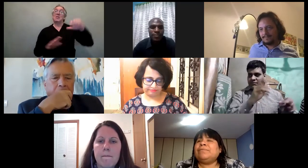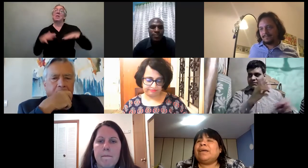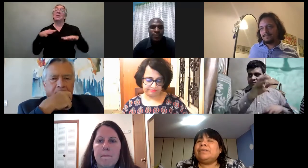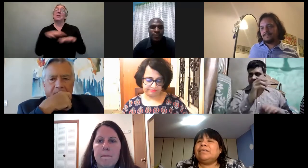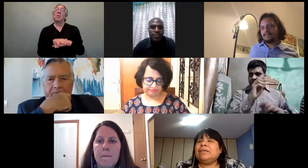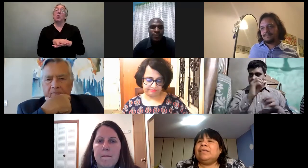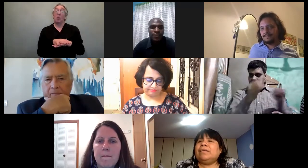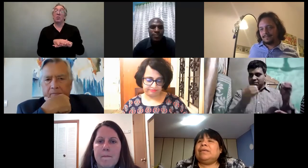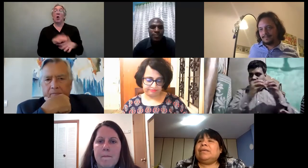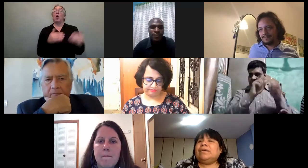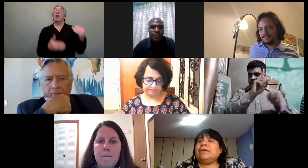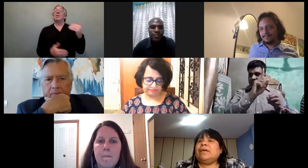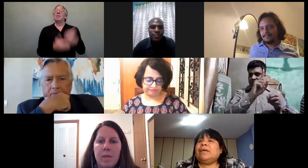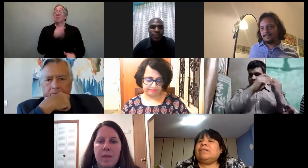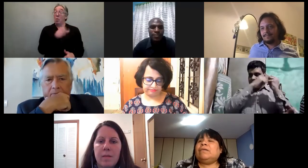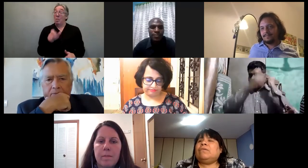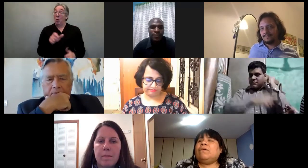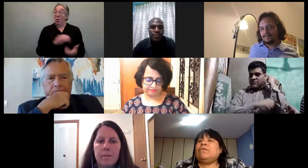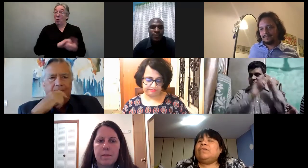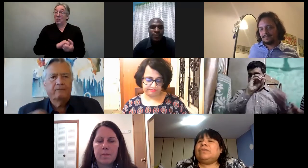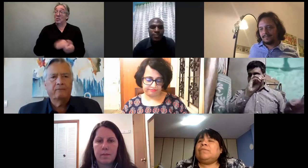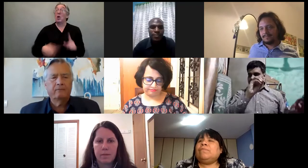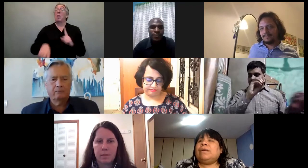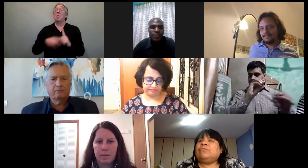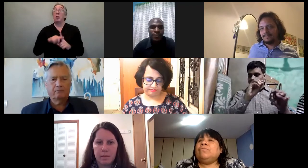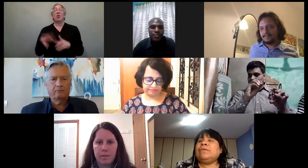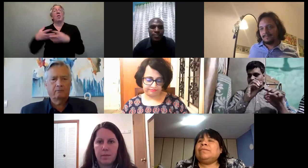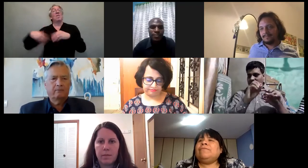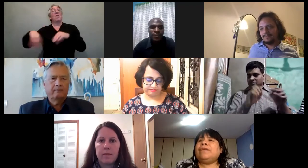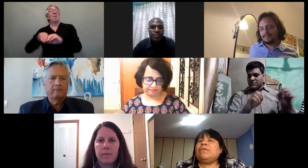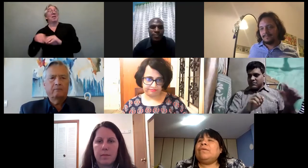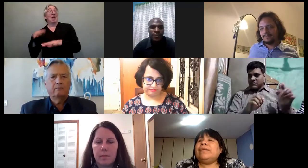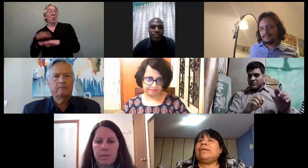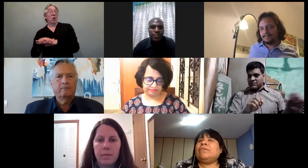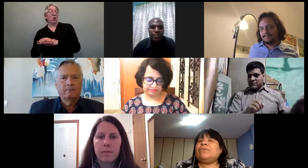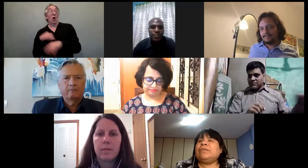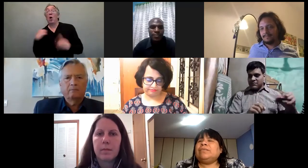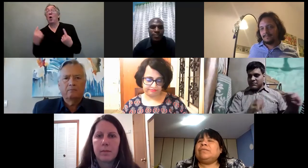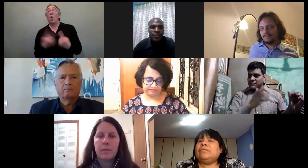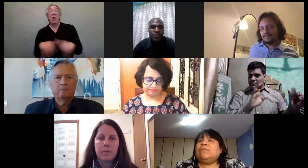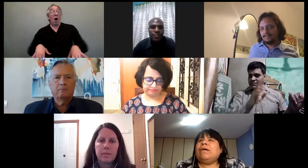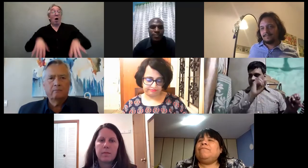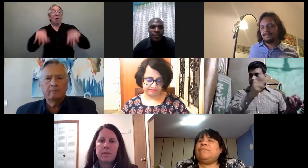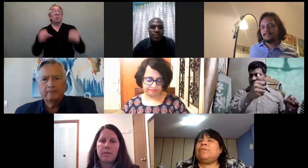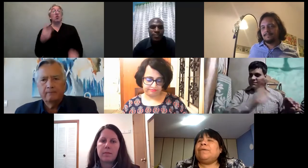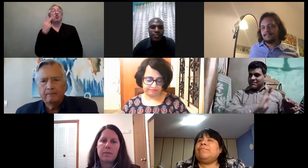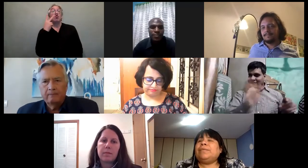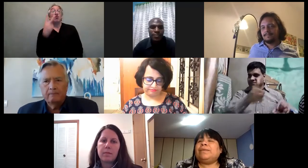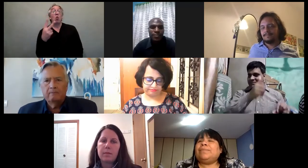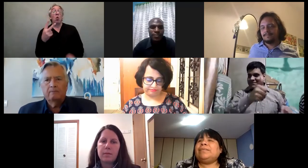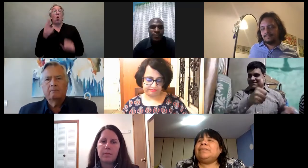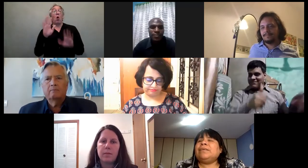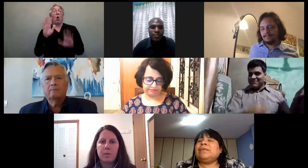Families, RIADIS, in co-hosting 2 different online courses, one for women